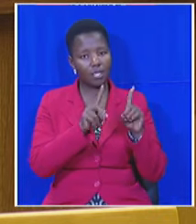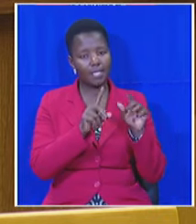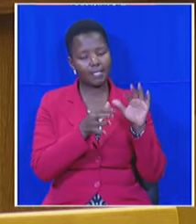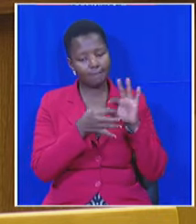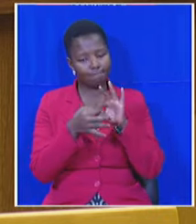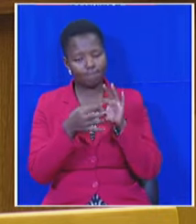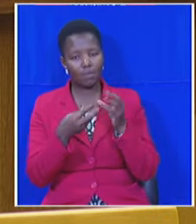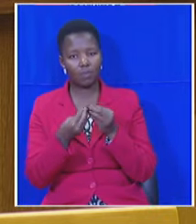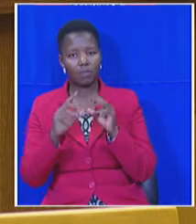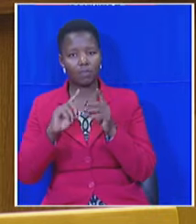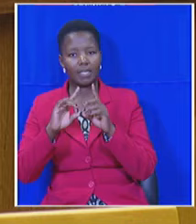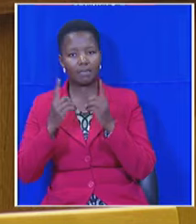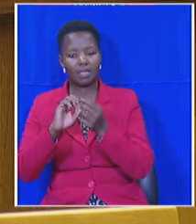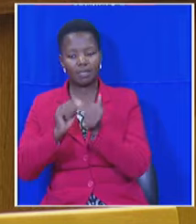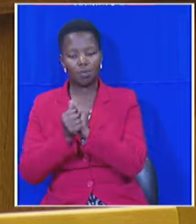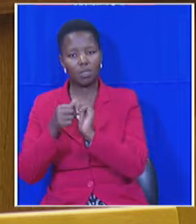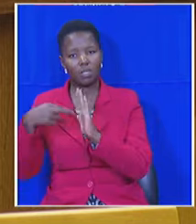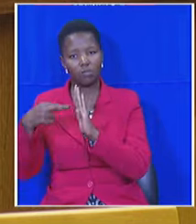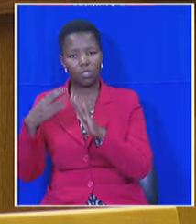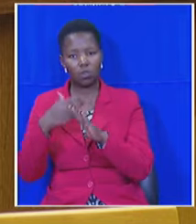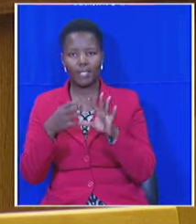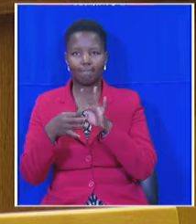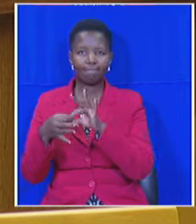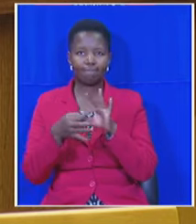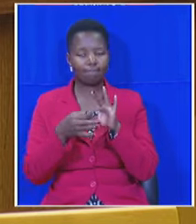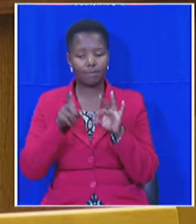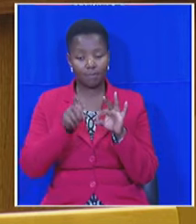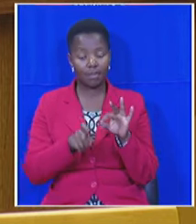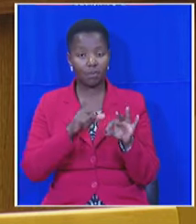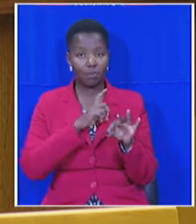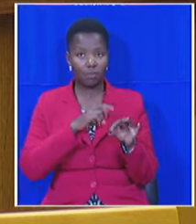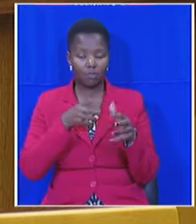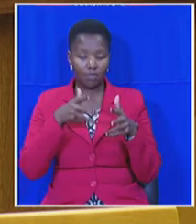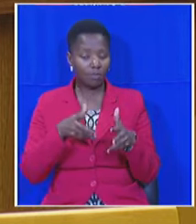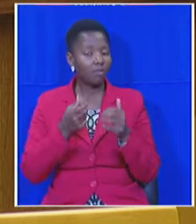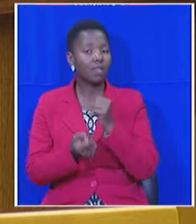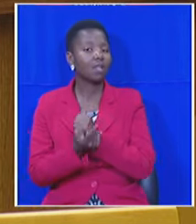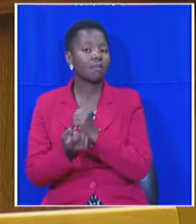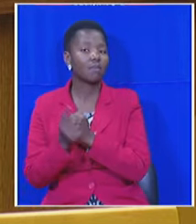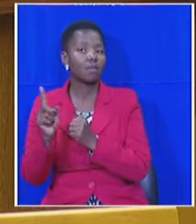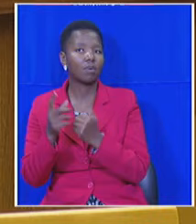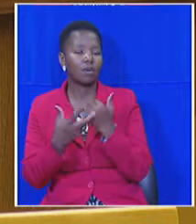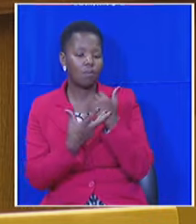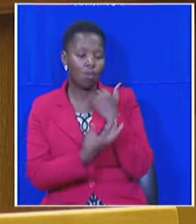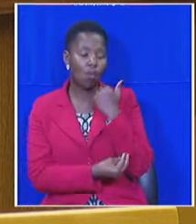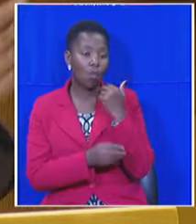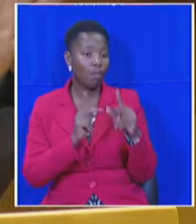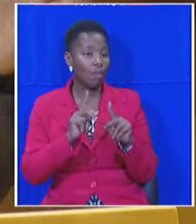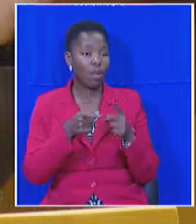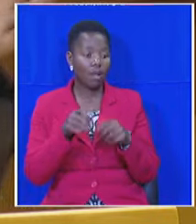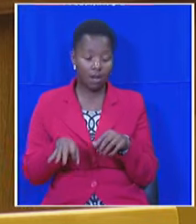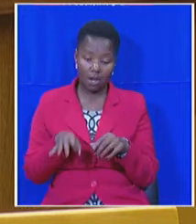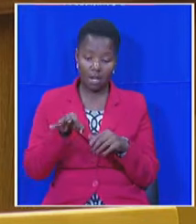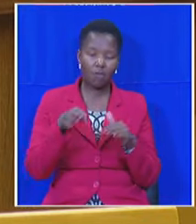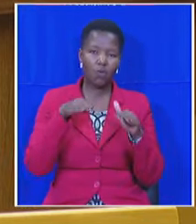Department of Sports and Recreation. Because what ordinarily happens is those poorest of the poor that cannot afford to go to